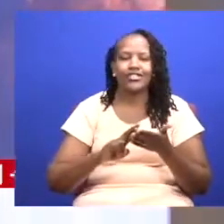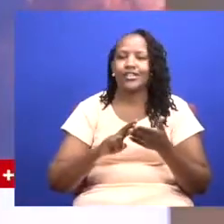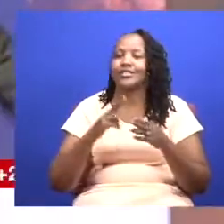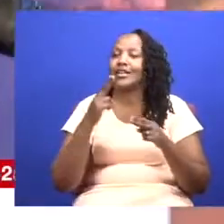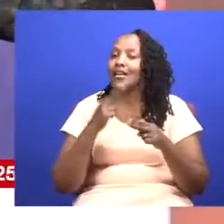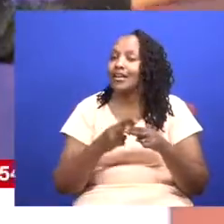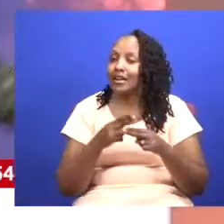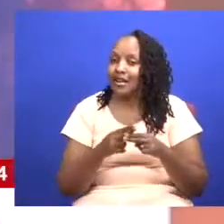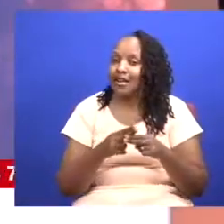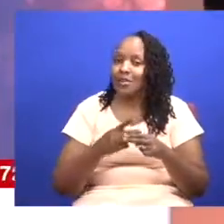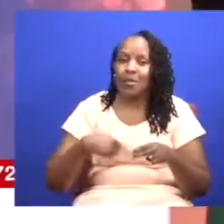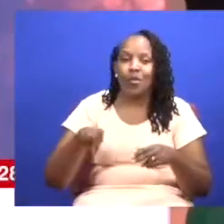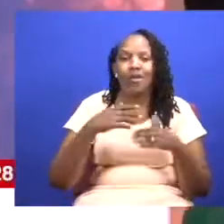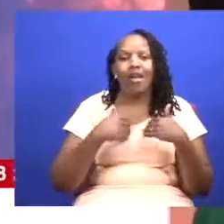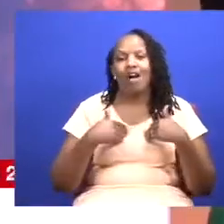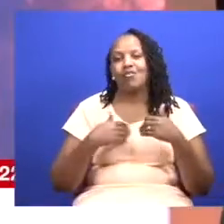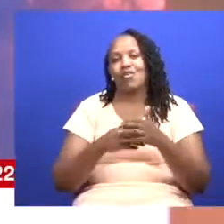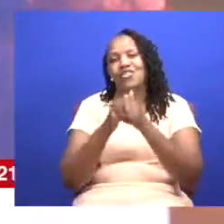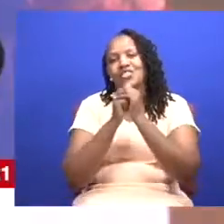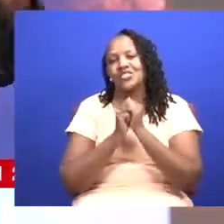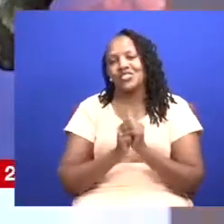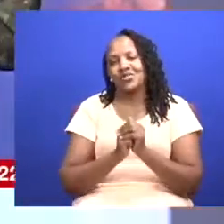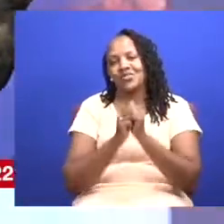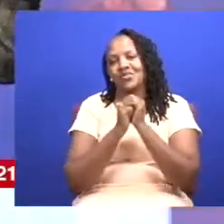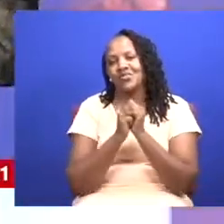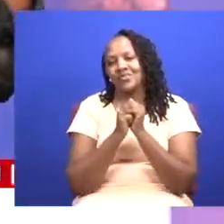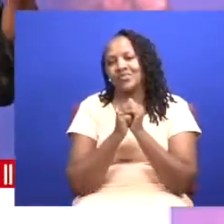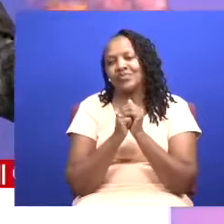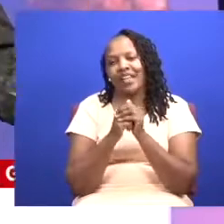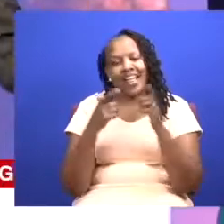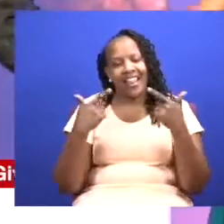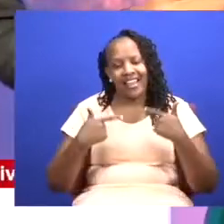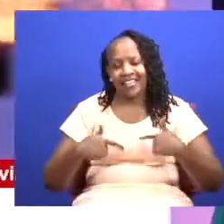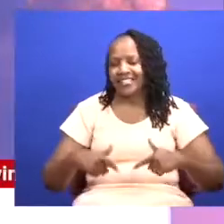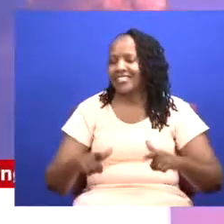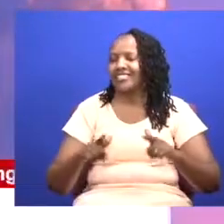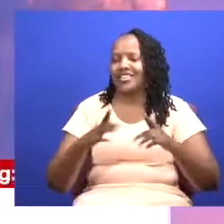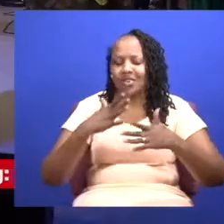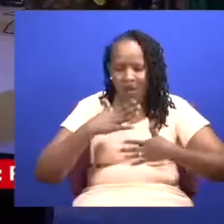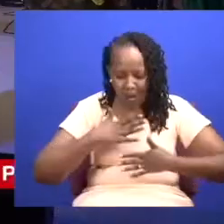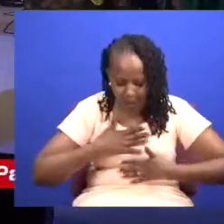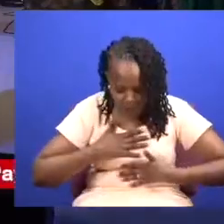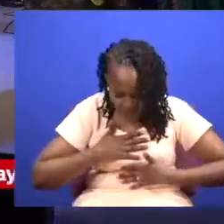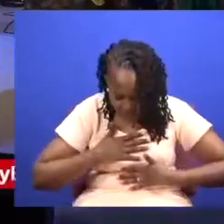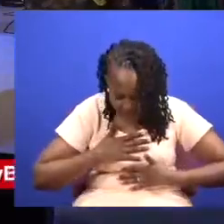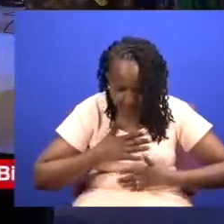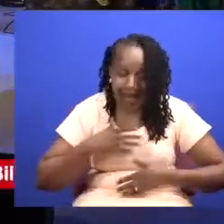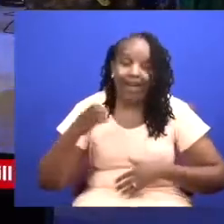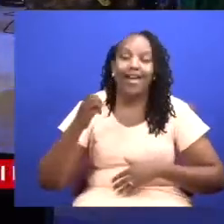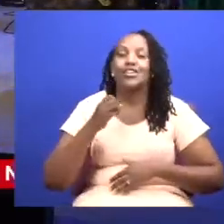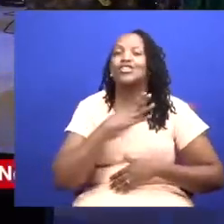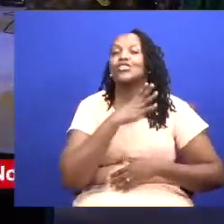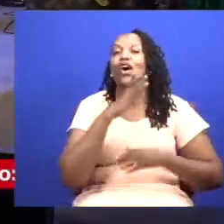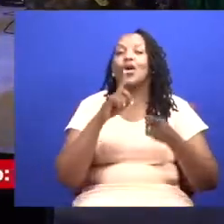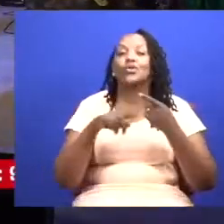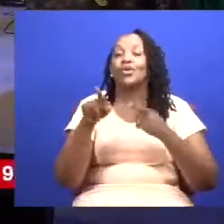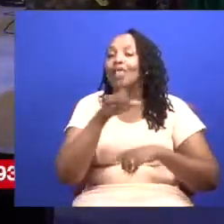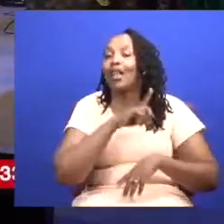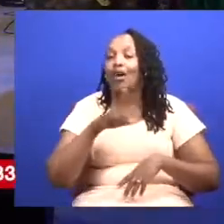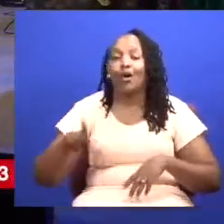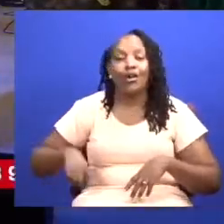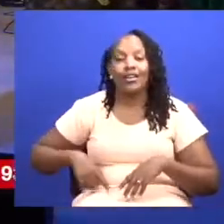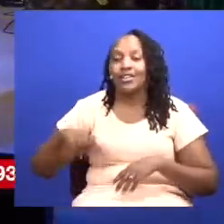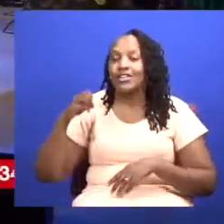Jesus' holy, righteous, and precious name we have worship. Put your hands together, worship. Let's just adore the Lord